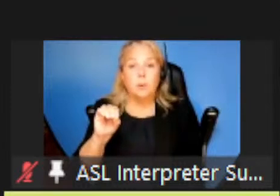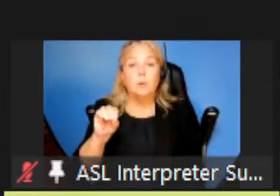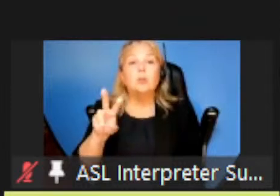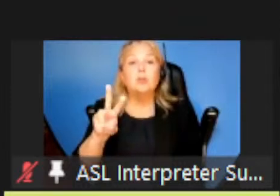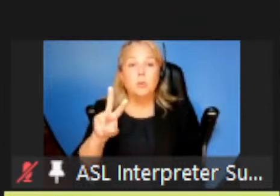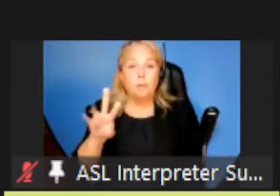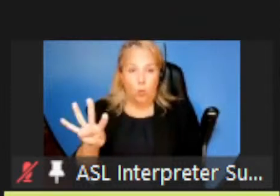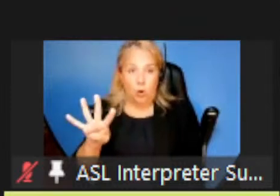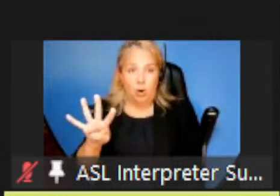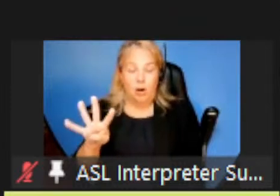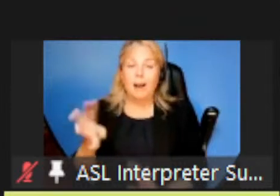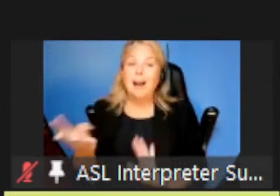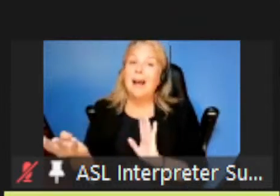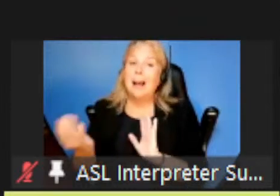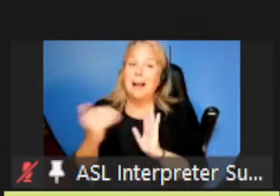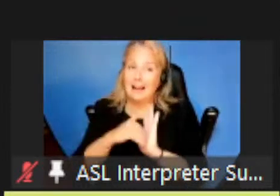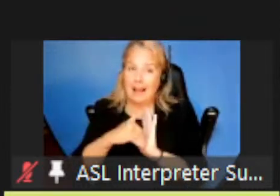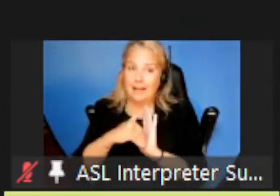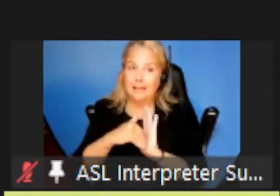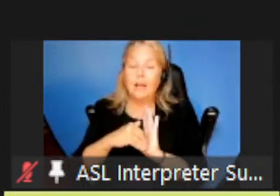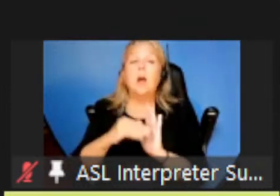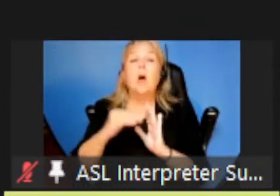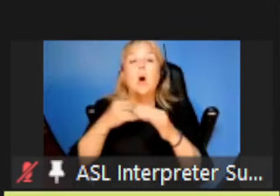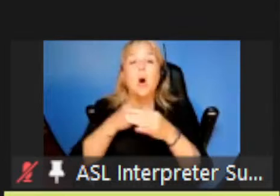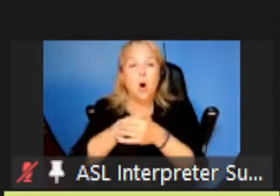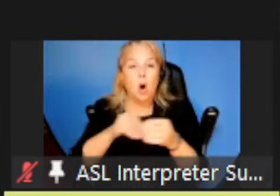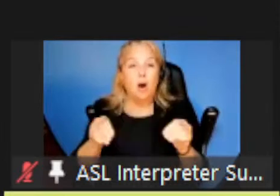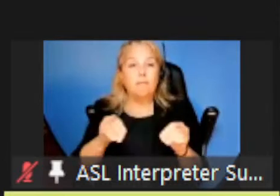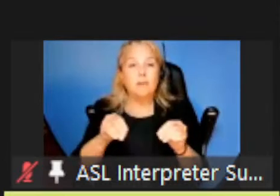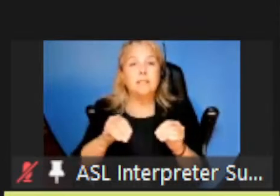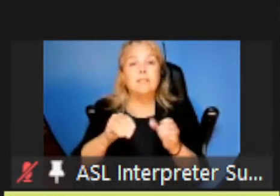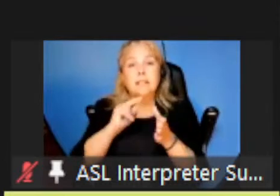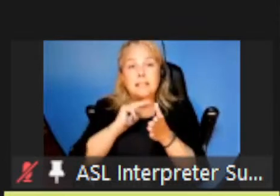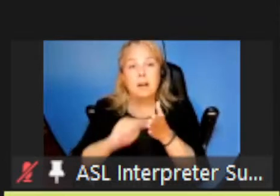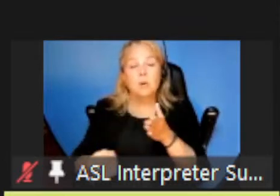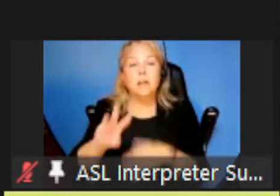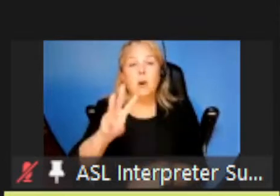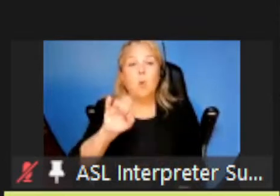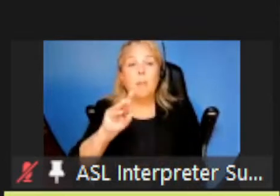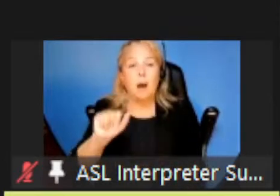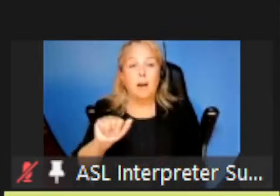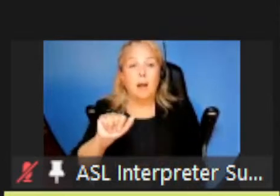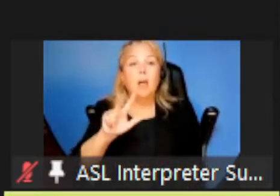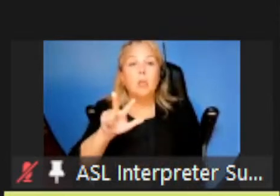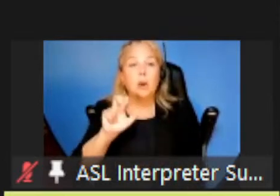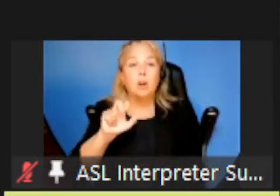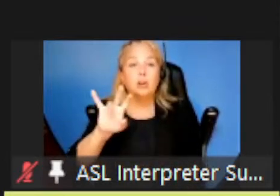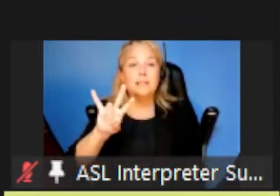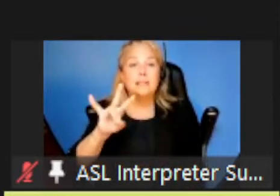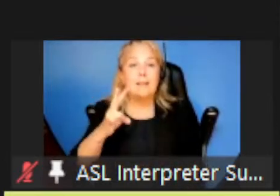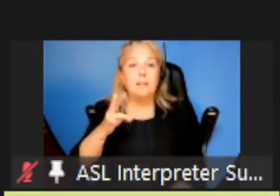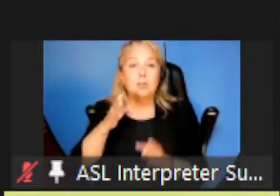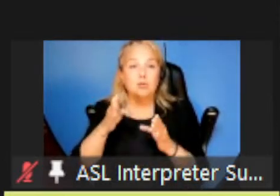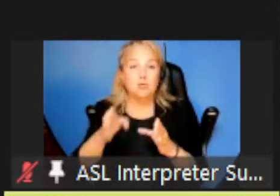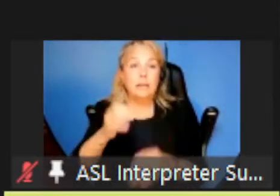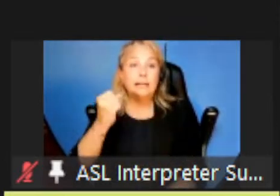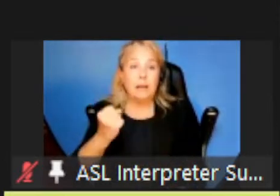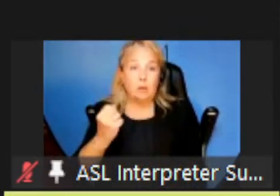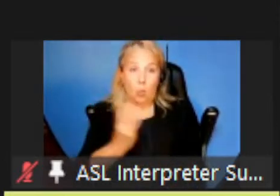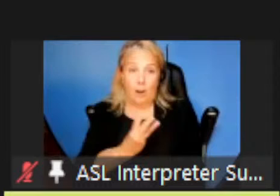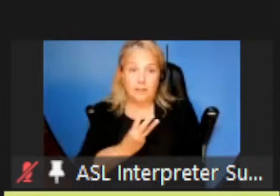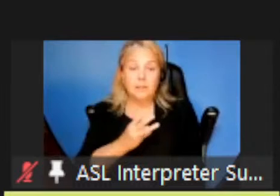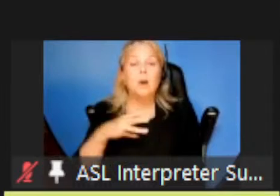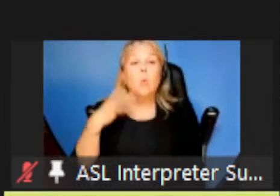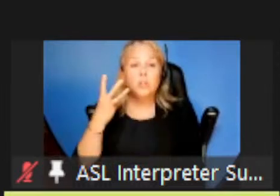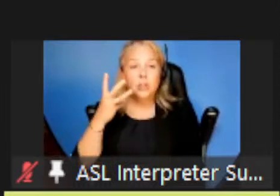20024. Again, Office of the Secretary, WMATA, 307th Street Southwest,